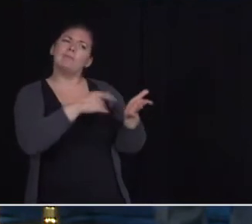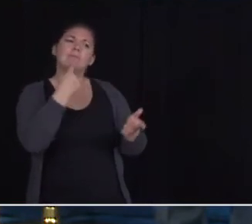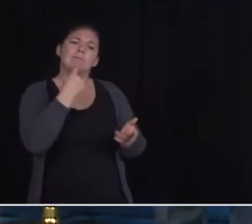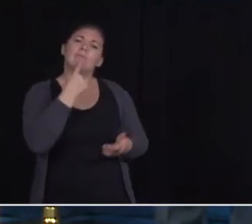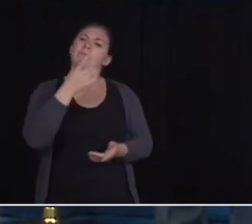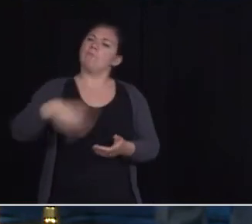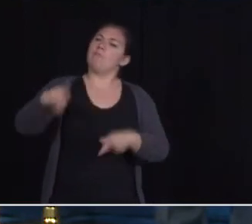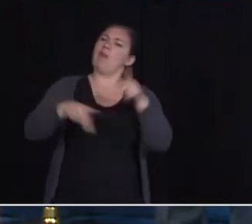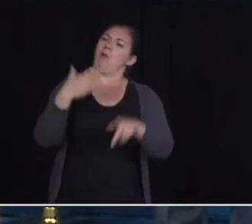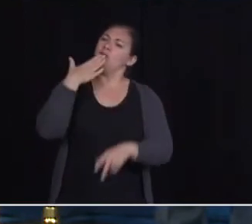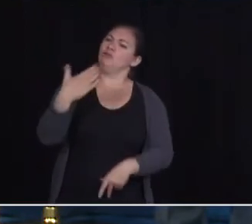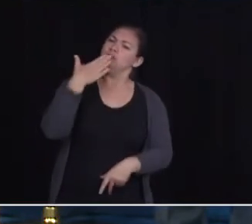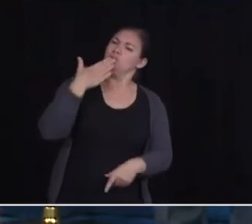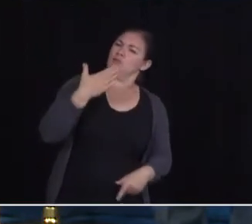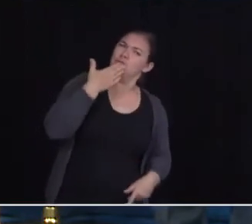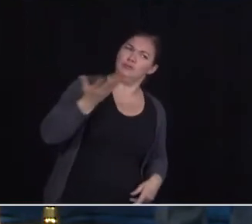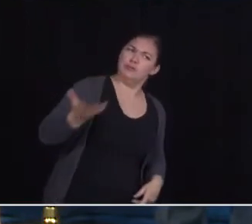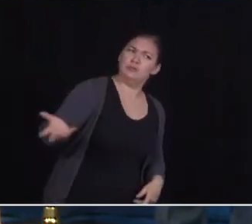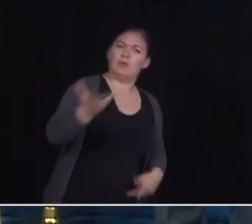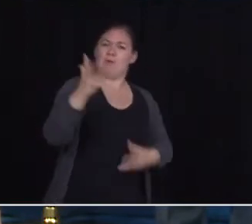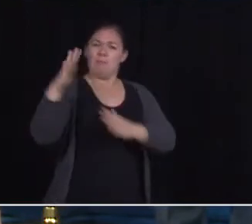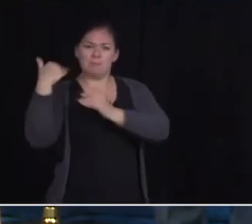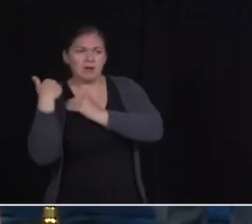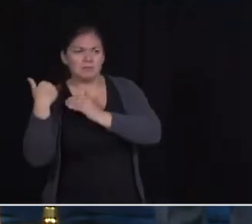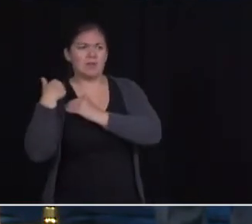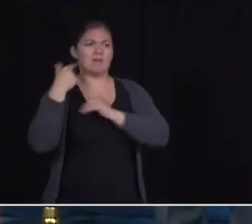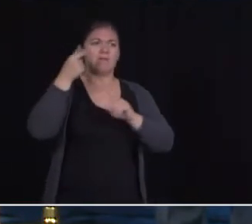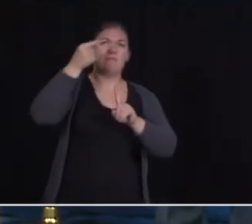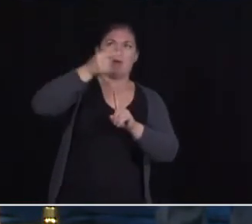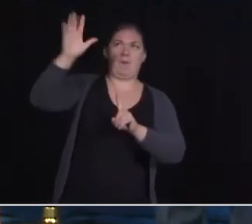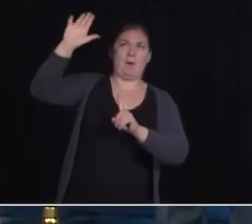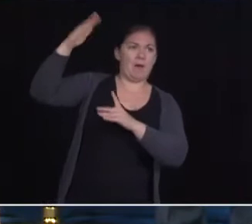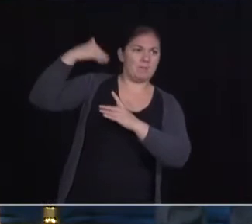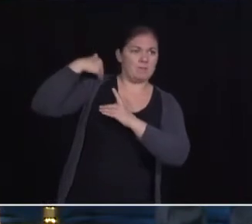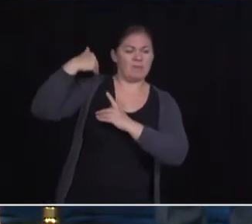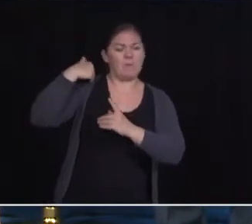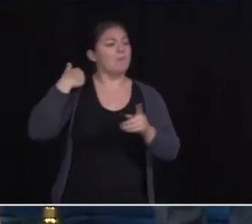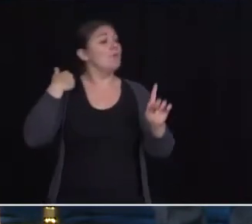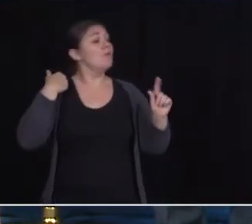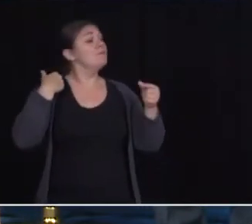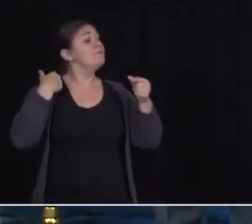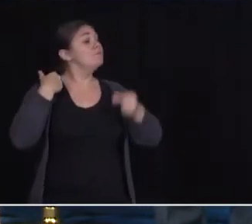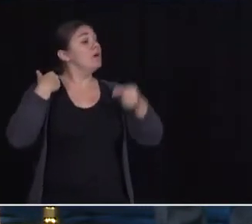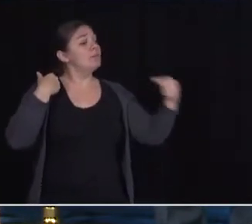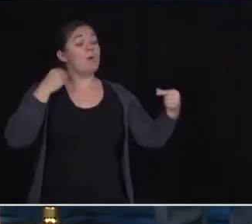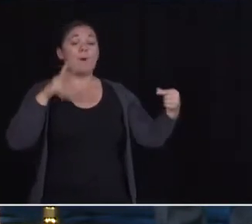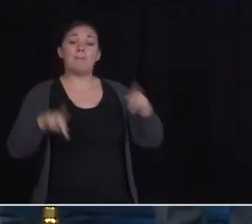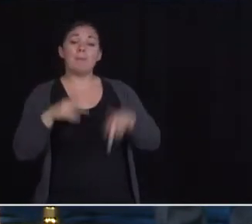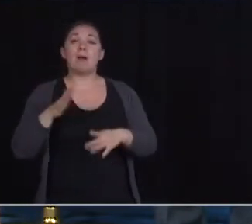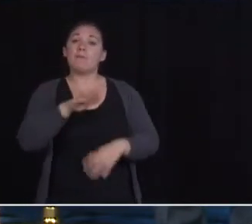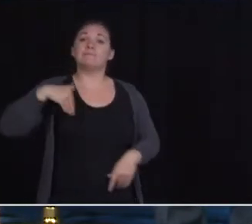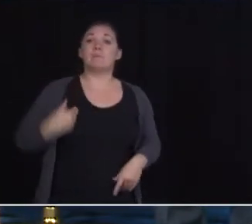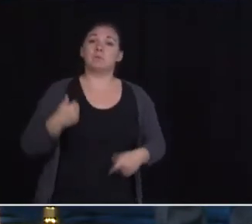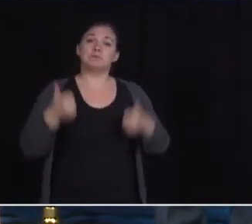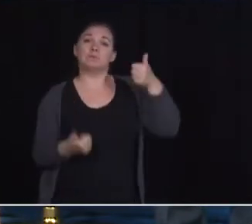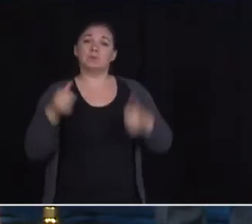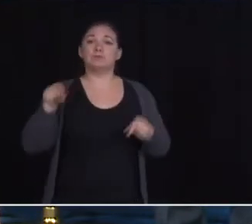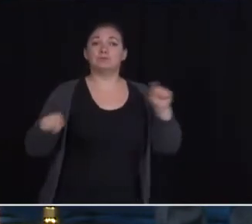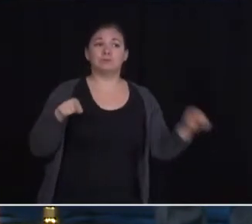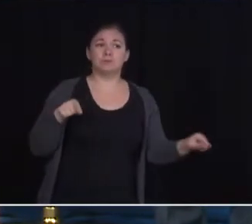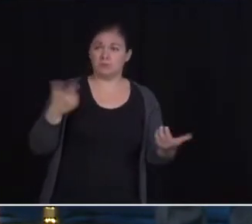fault, or does your government take any responsibility? And do you think that you have been getting the best advice possible from the health table? Because at times it